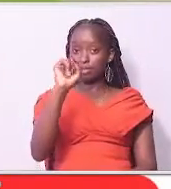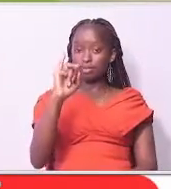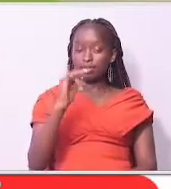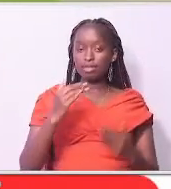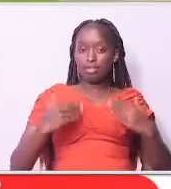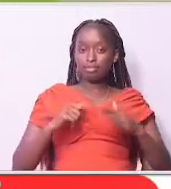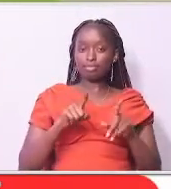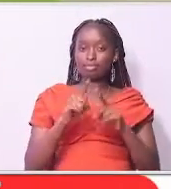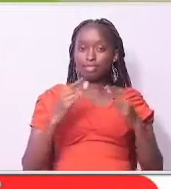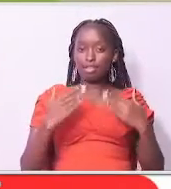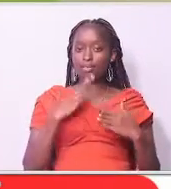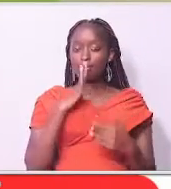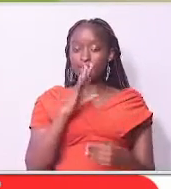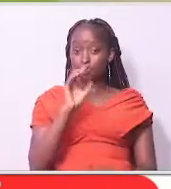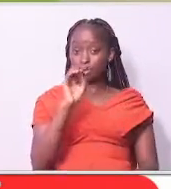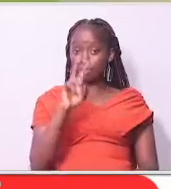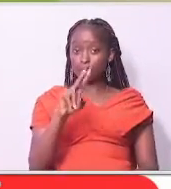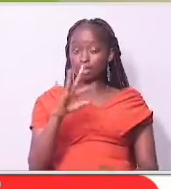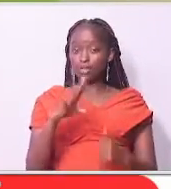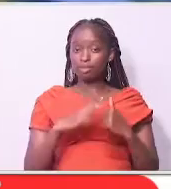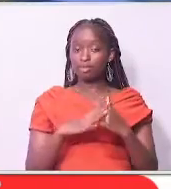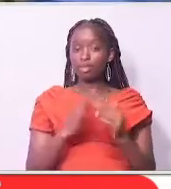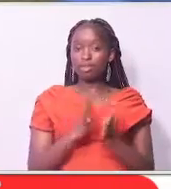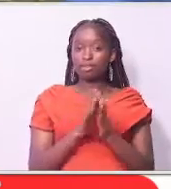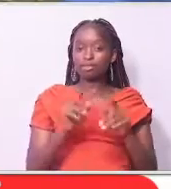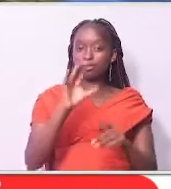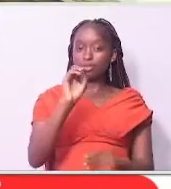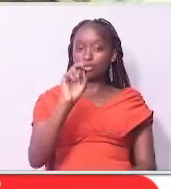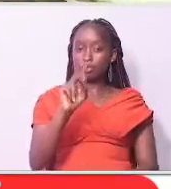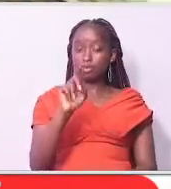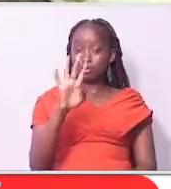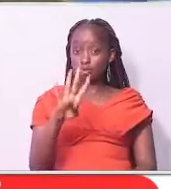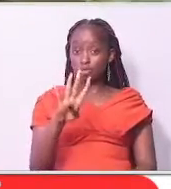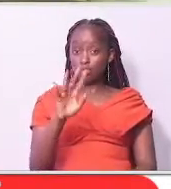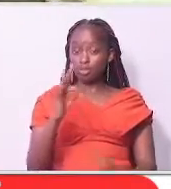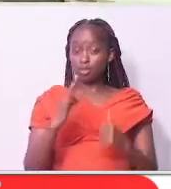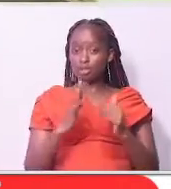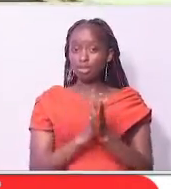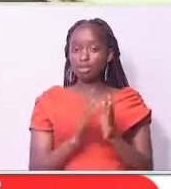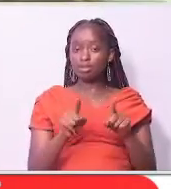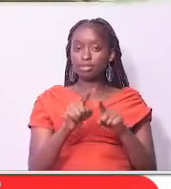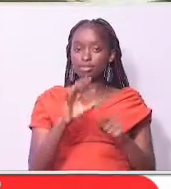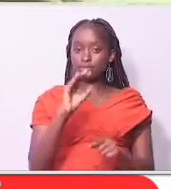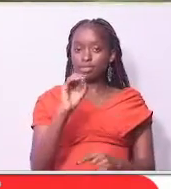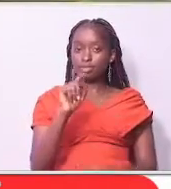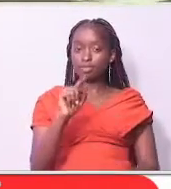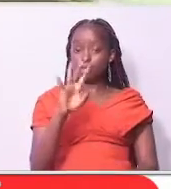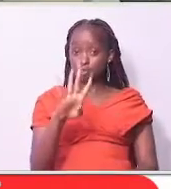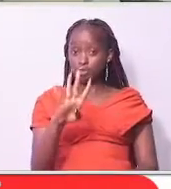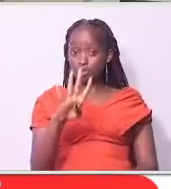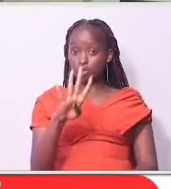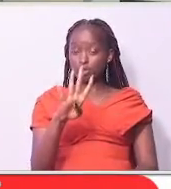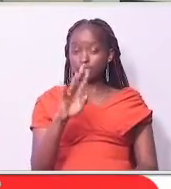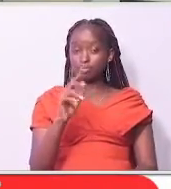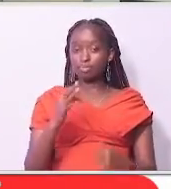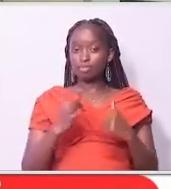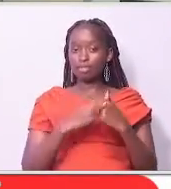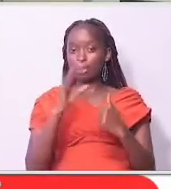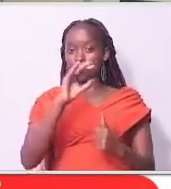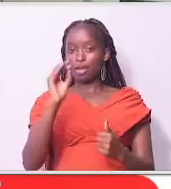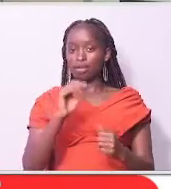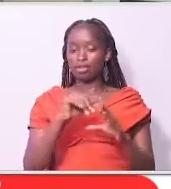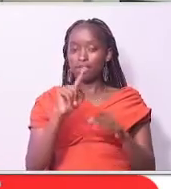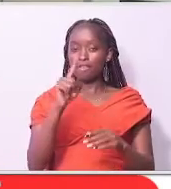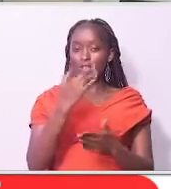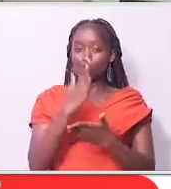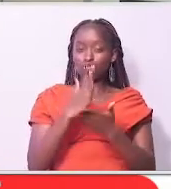from 0.37%, 0.46% and 0.48% in the first quarter of 2023